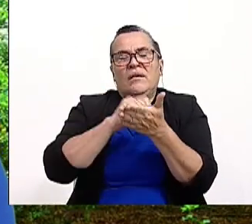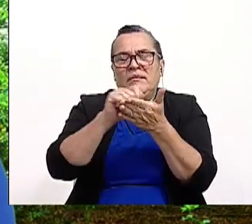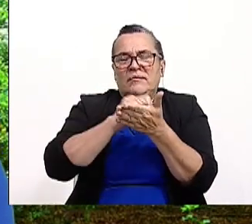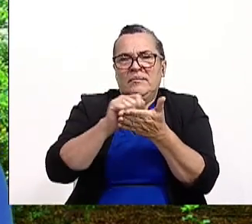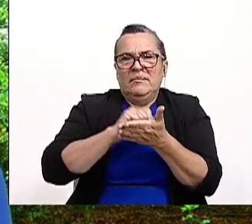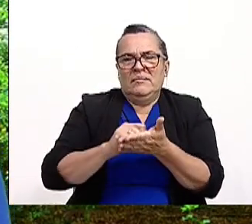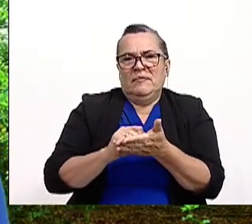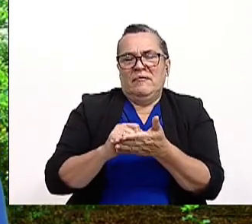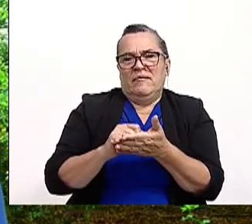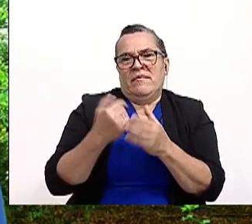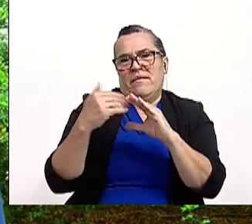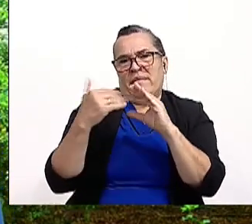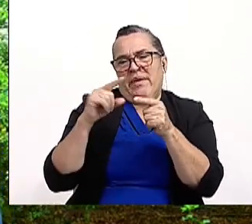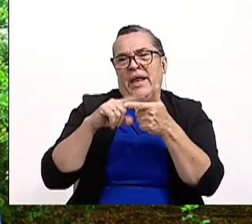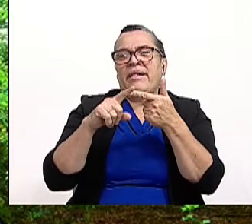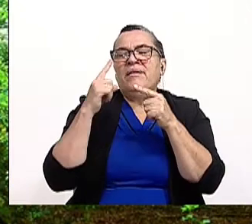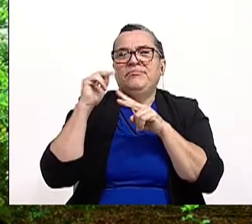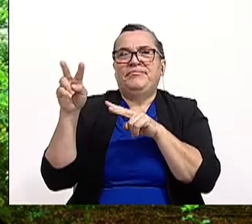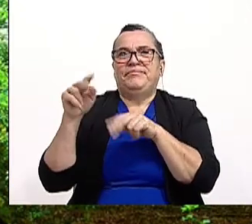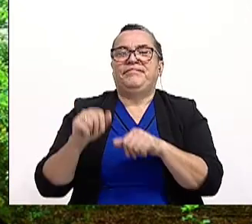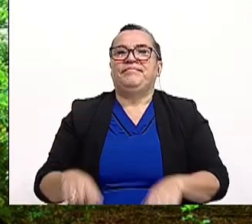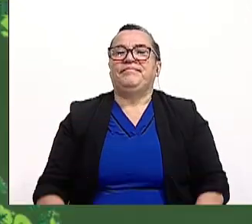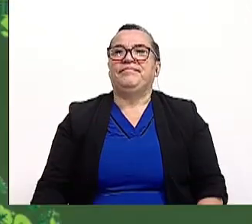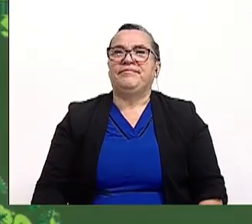email. So let's look at that.